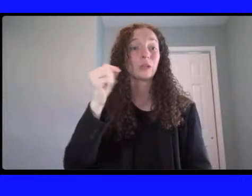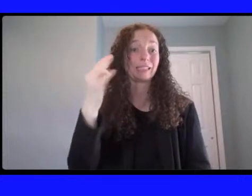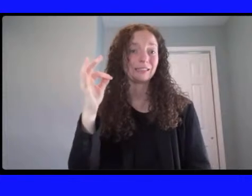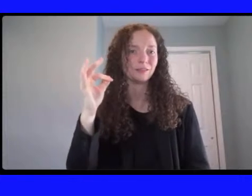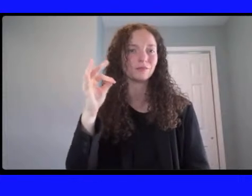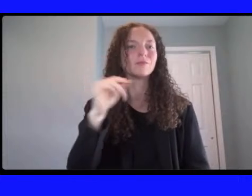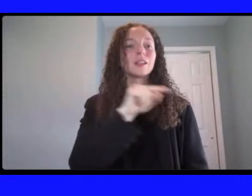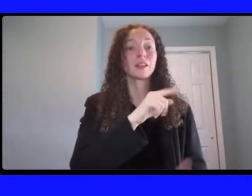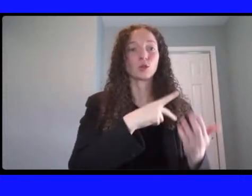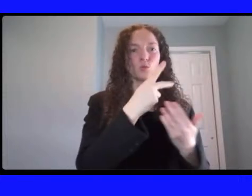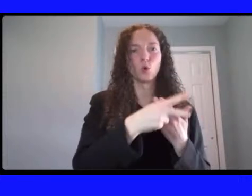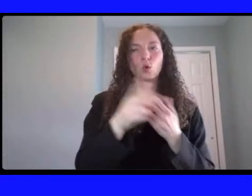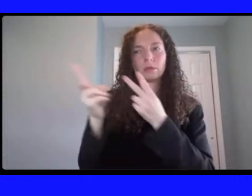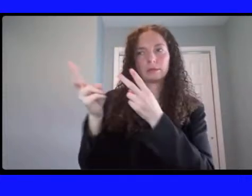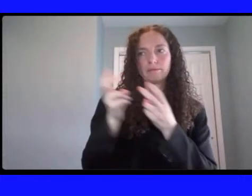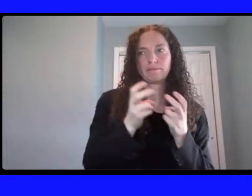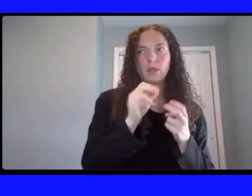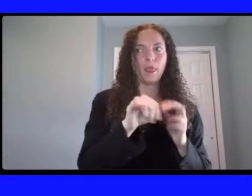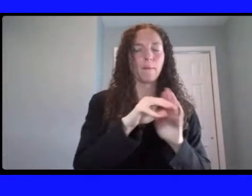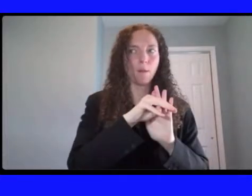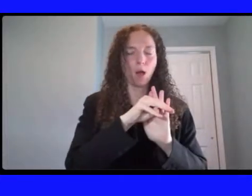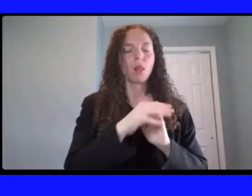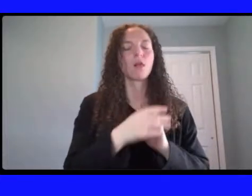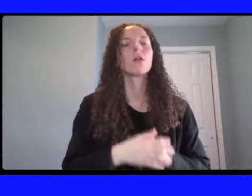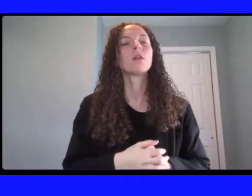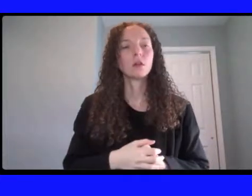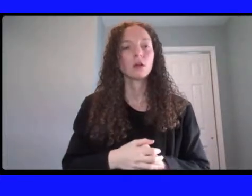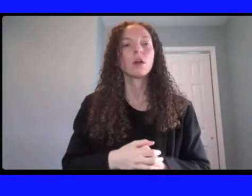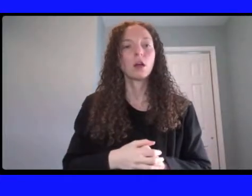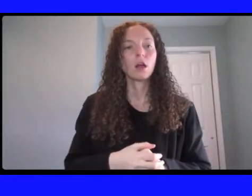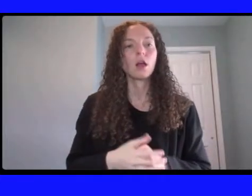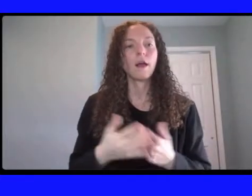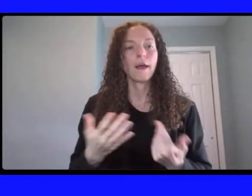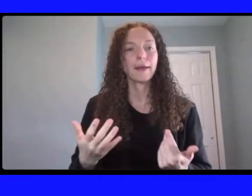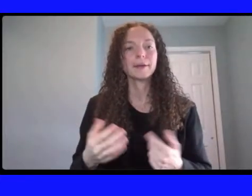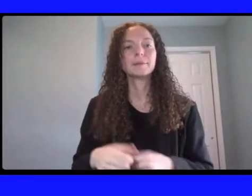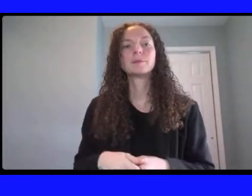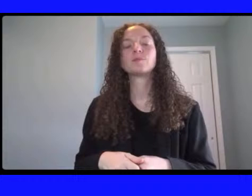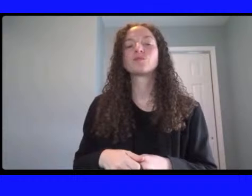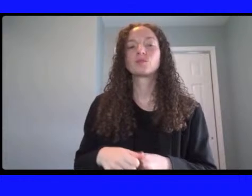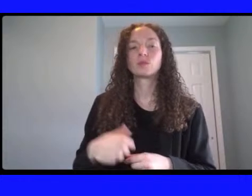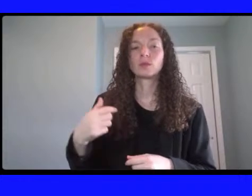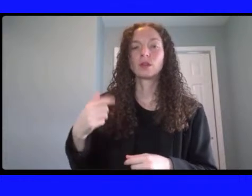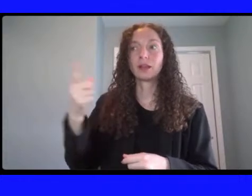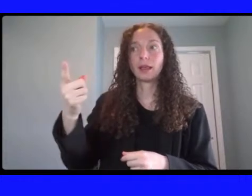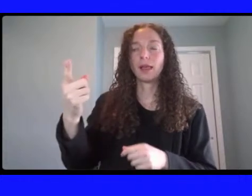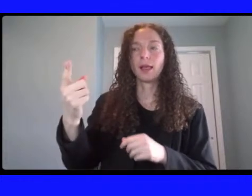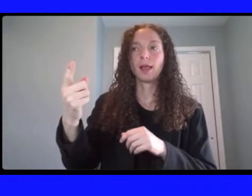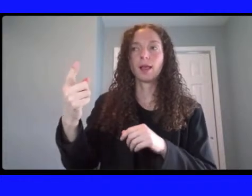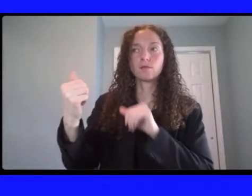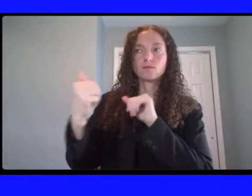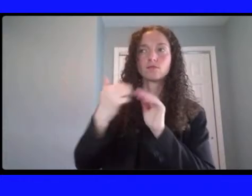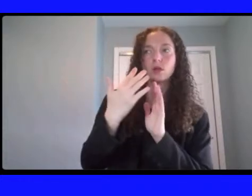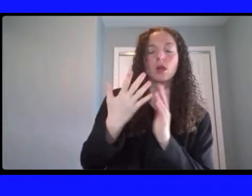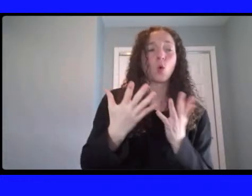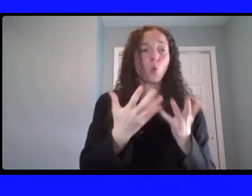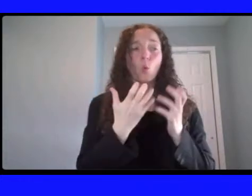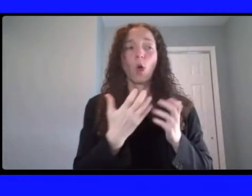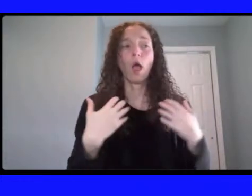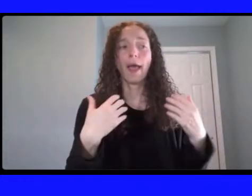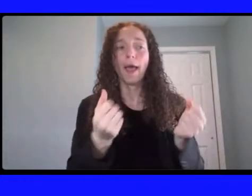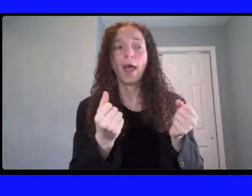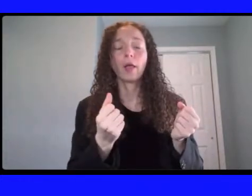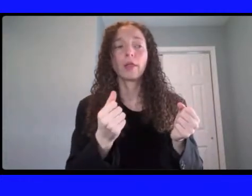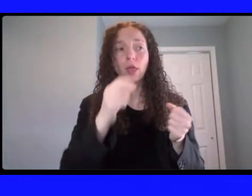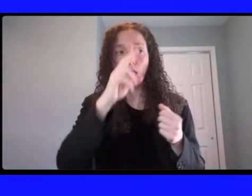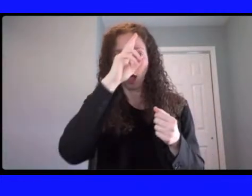City Opportunity Office was also interested. And with these funds, we were able to start a full program at 3 sites, Bellevue,